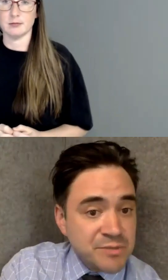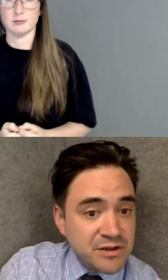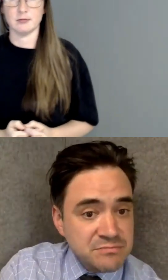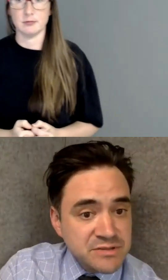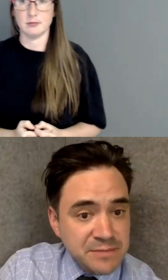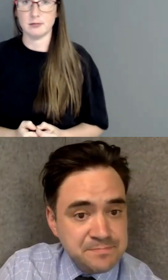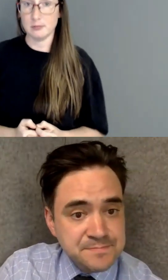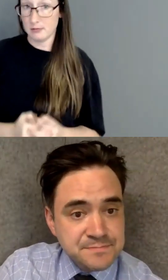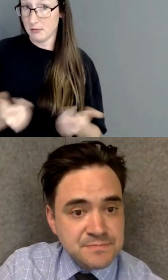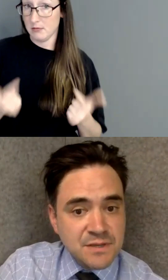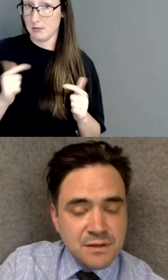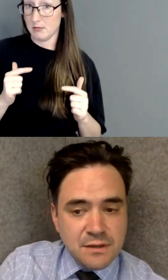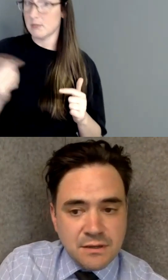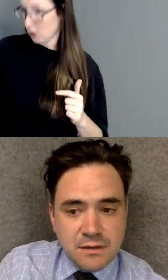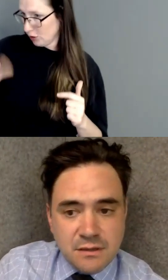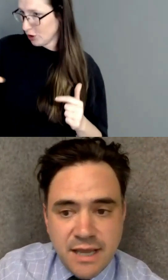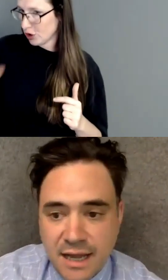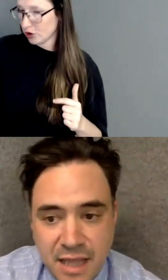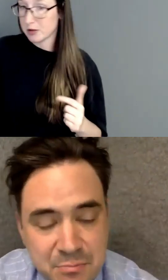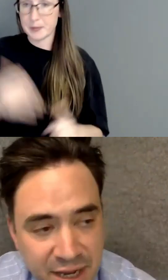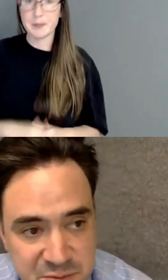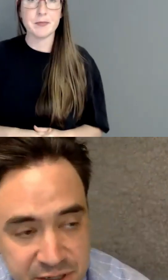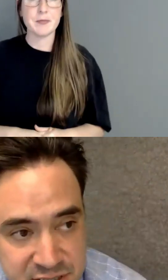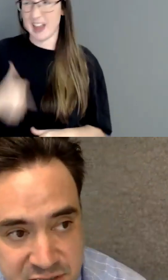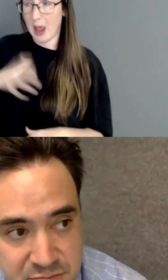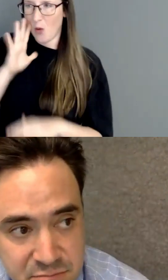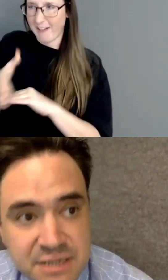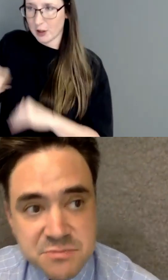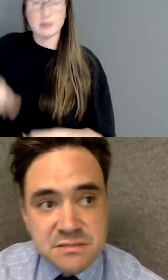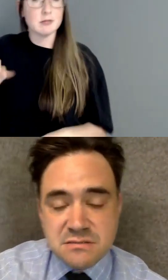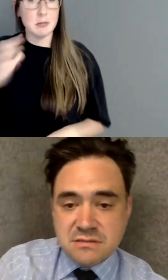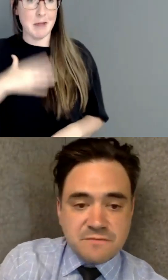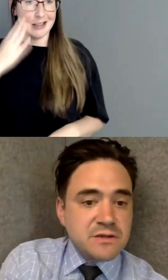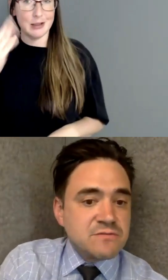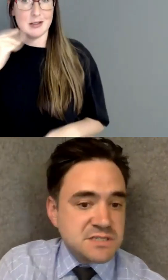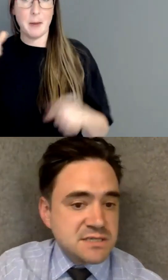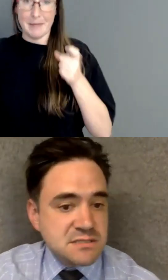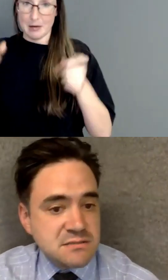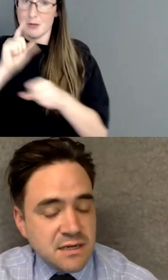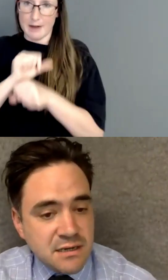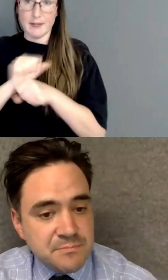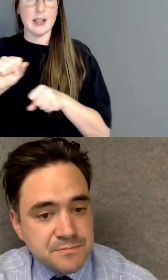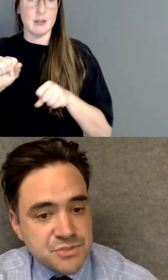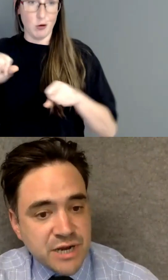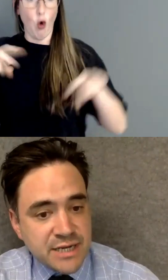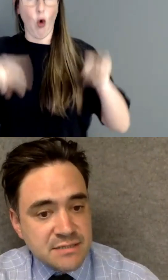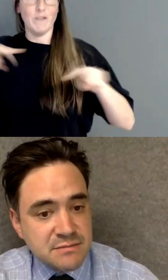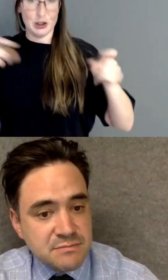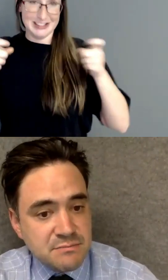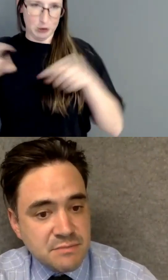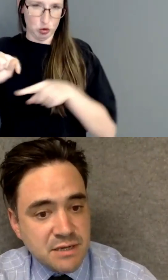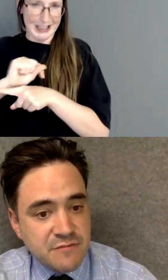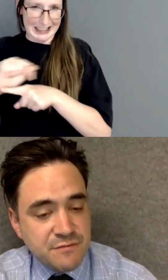You want me to go, Elon? Go ahead, Josh. I'll go after you. Yeah, in my experience, management definitely oversees